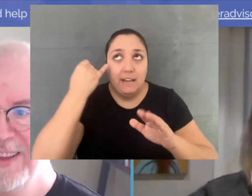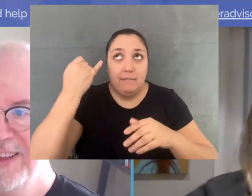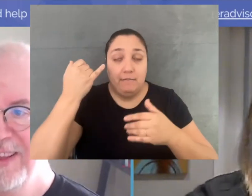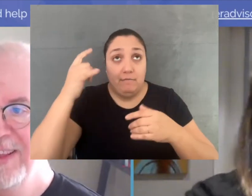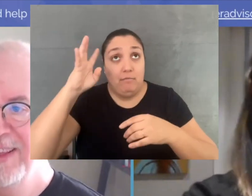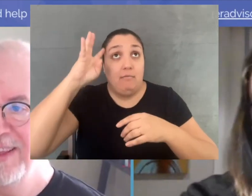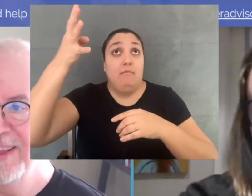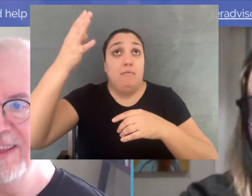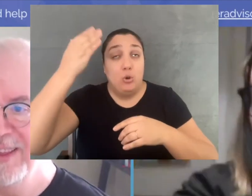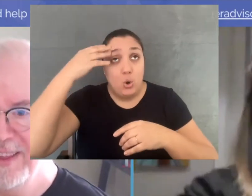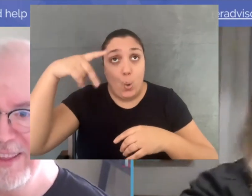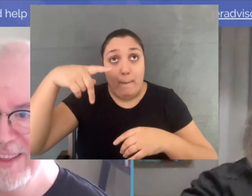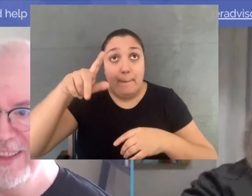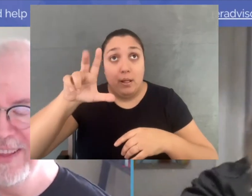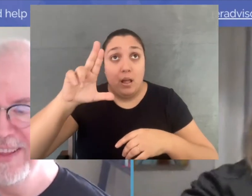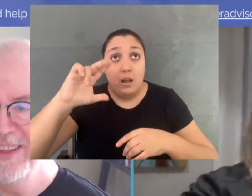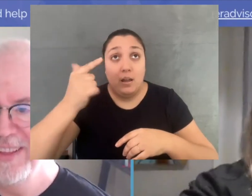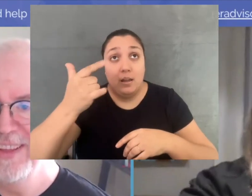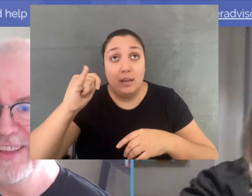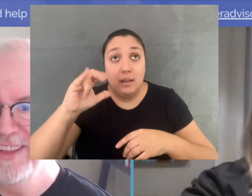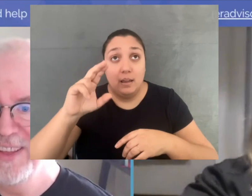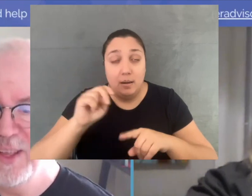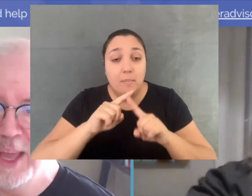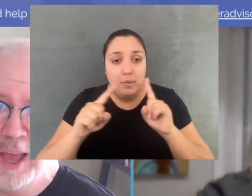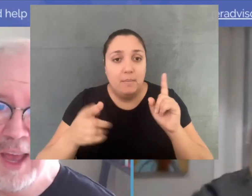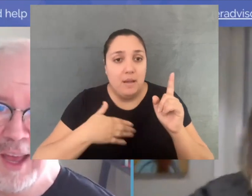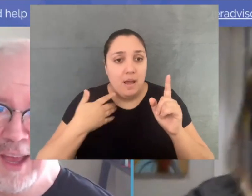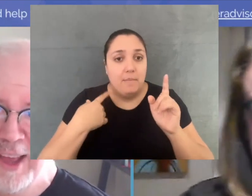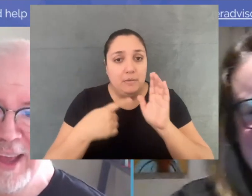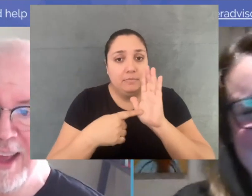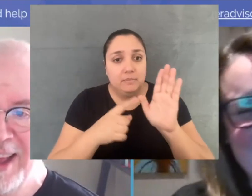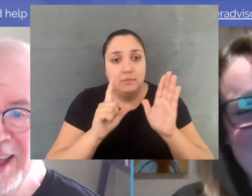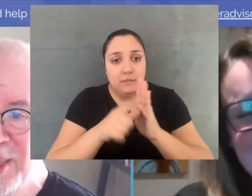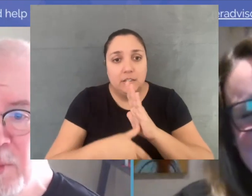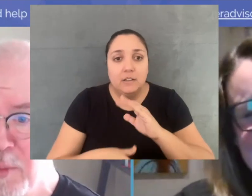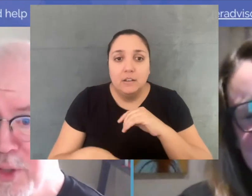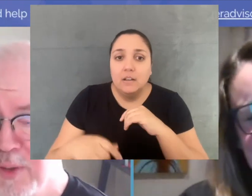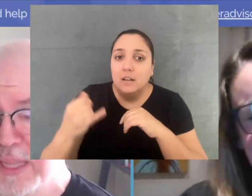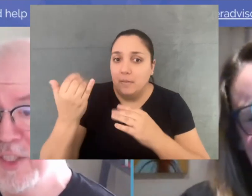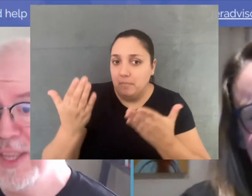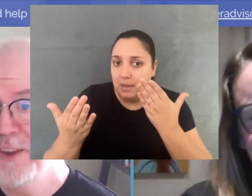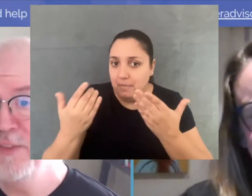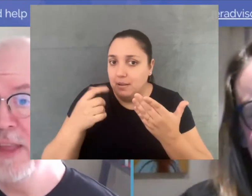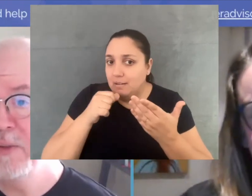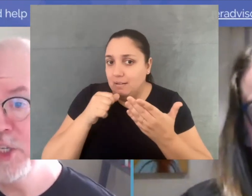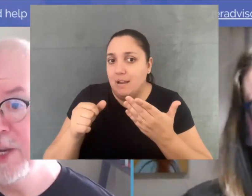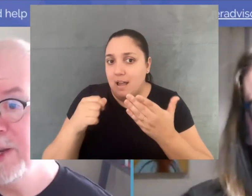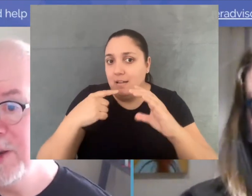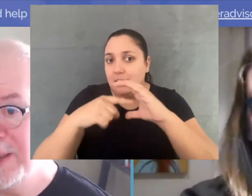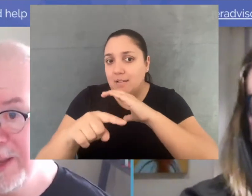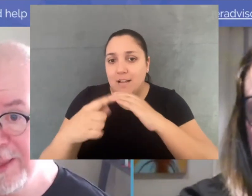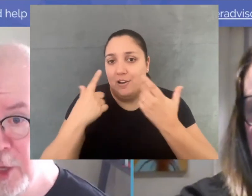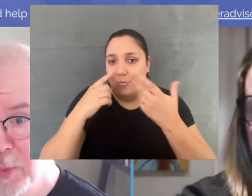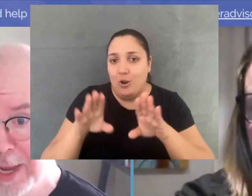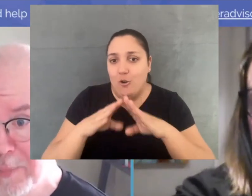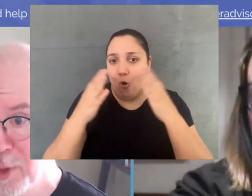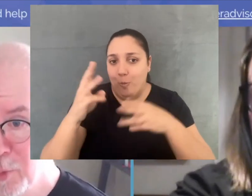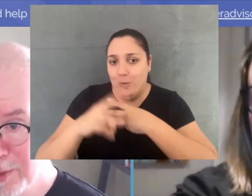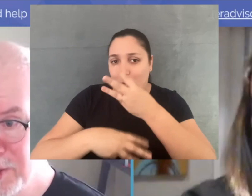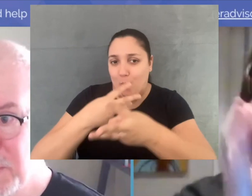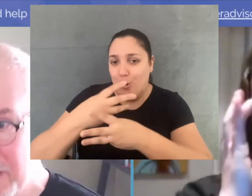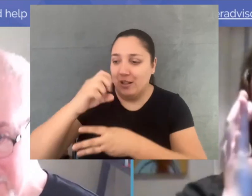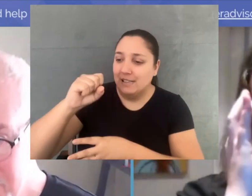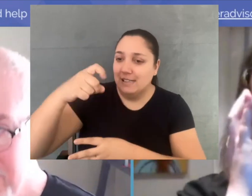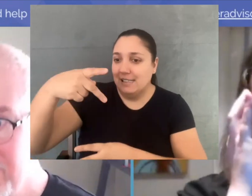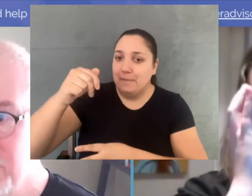can't off the top of my head tell you a plugin, I always know the right places to send you. I think what we'll do, instead of like sharing your email and opening up to the